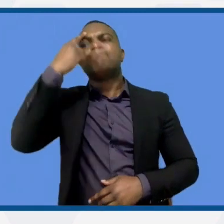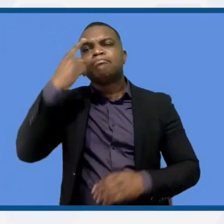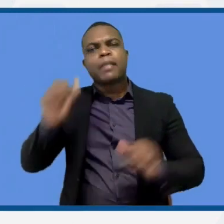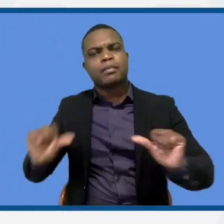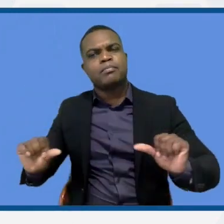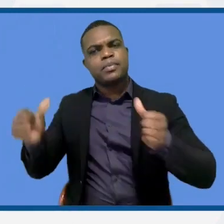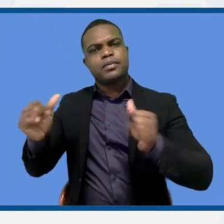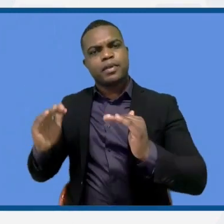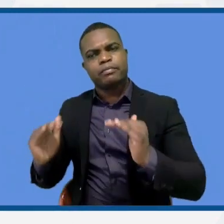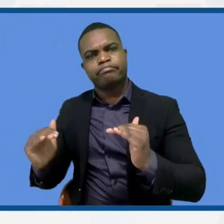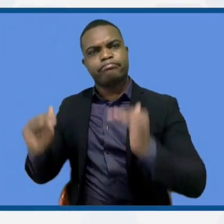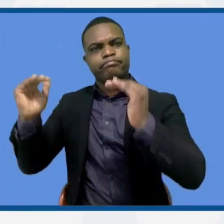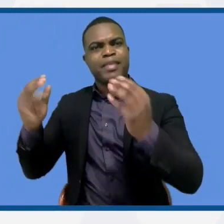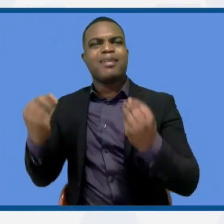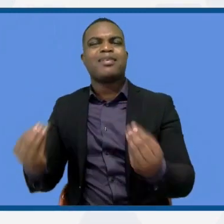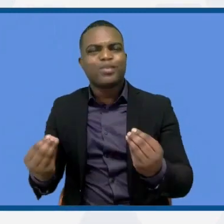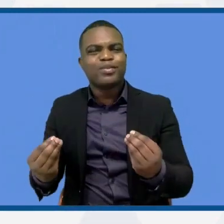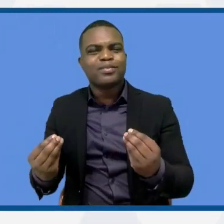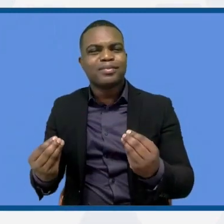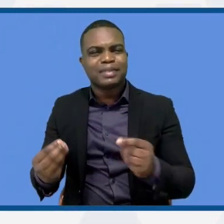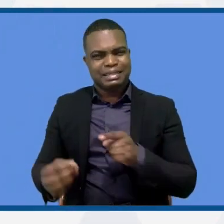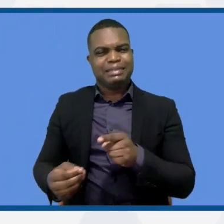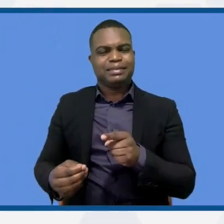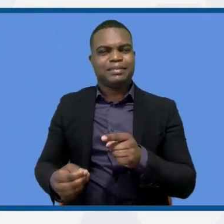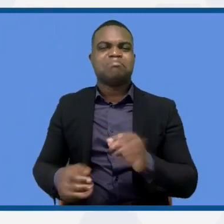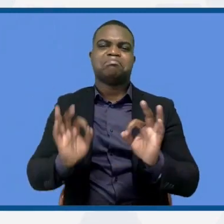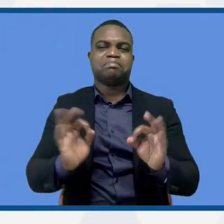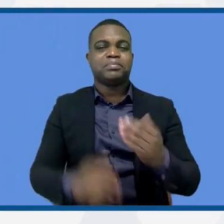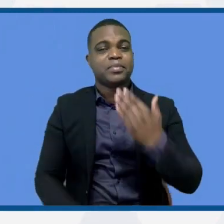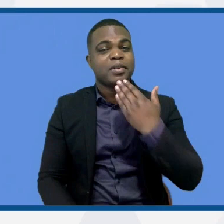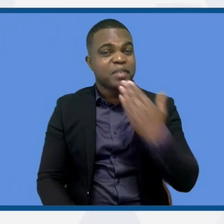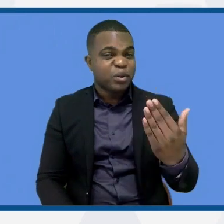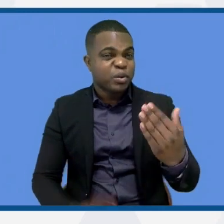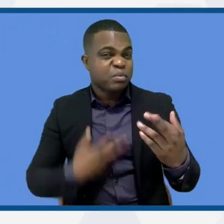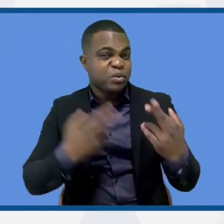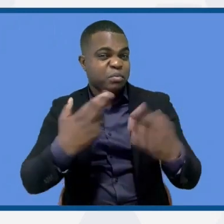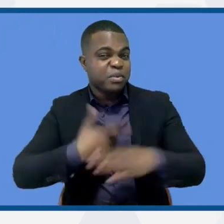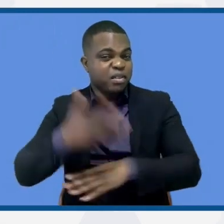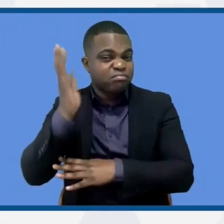useful for what will be developed in the future in Latin America and the Caribbean.